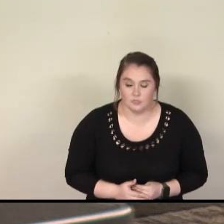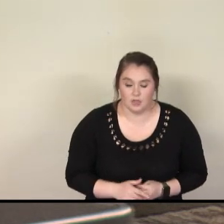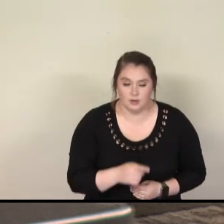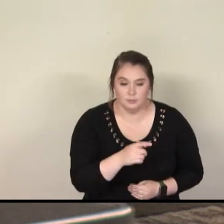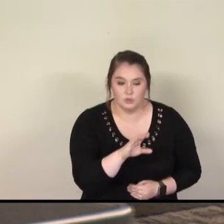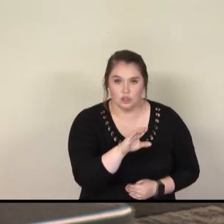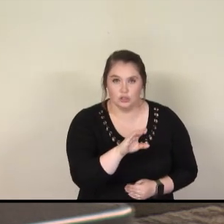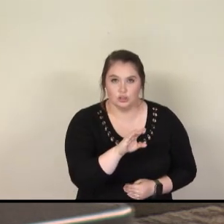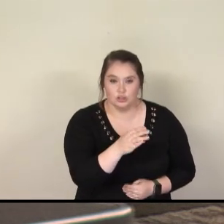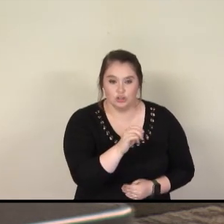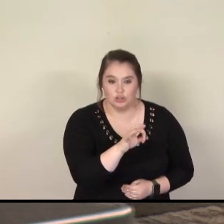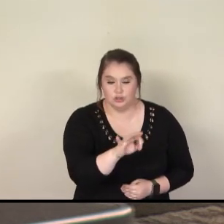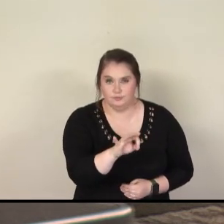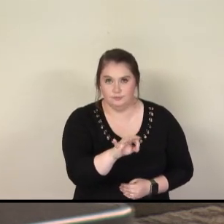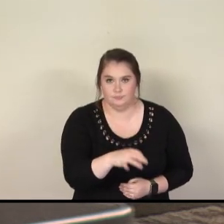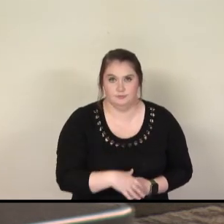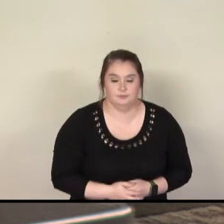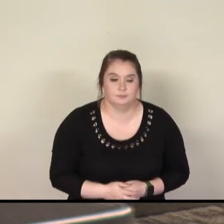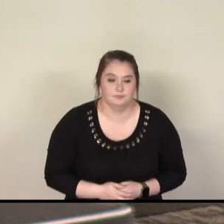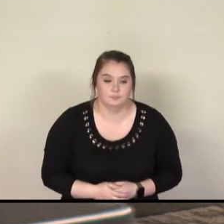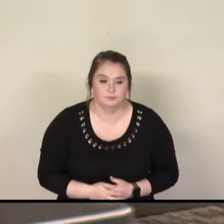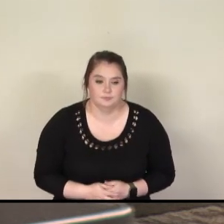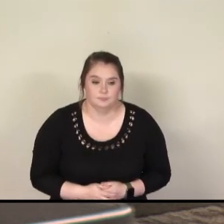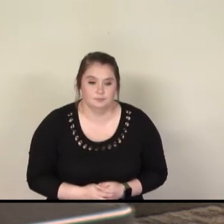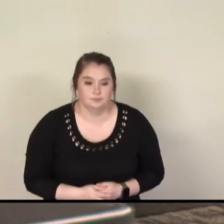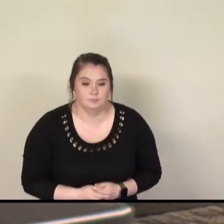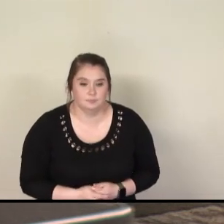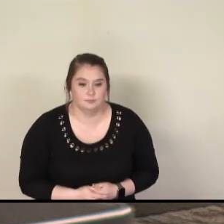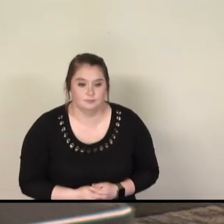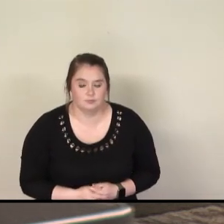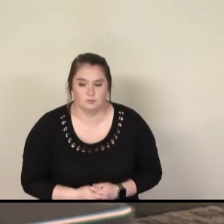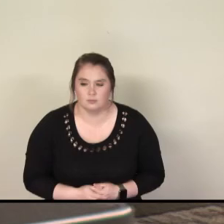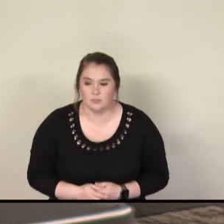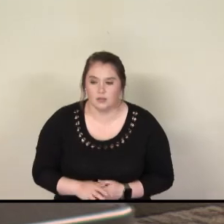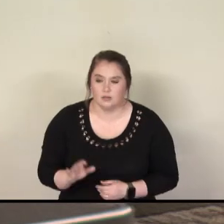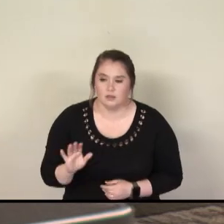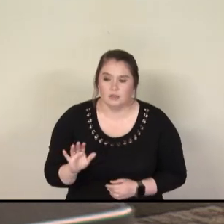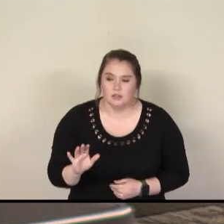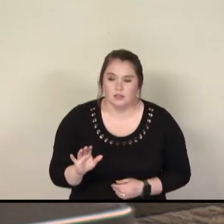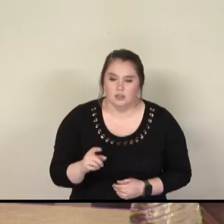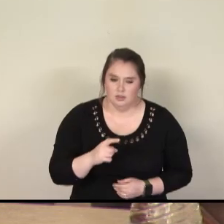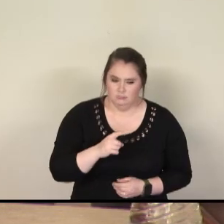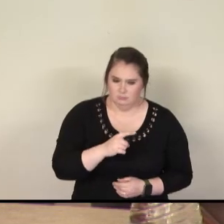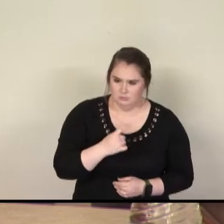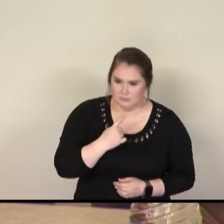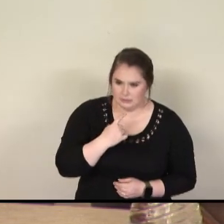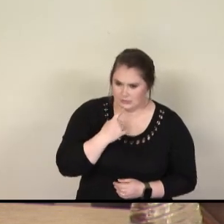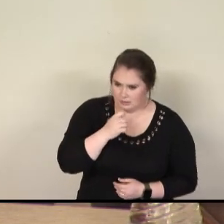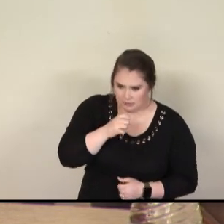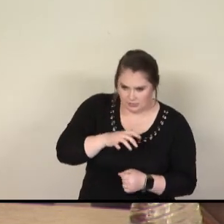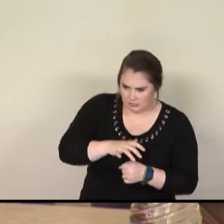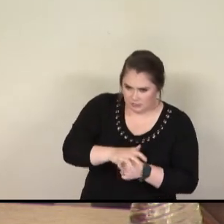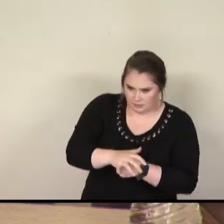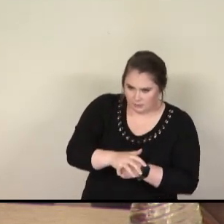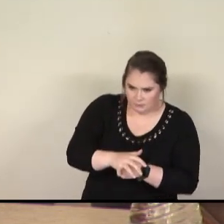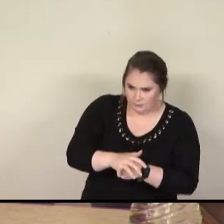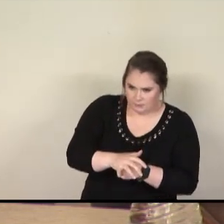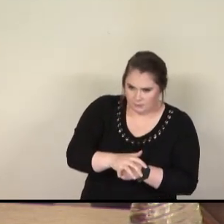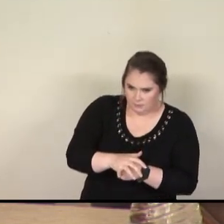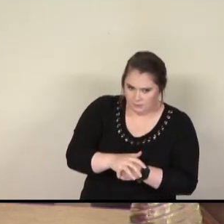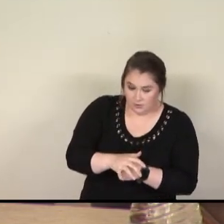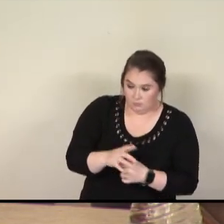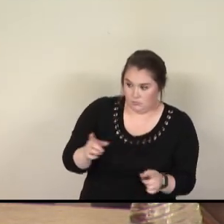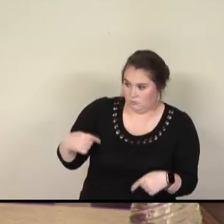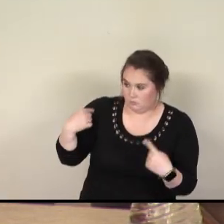chief, deputy chief. Okay. And what was the rationale given that that wasn't enough? Because that's what we've always done, correct?